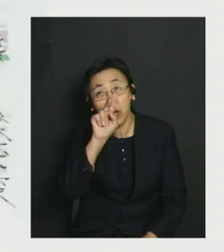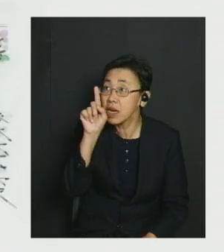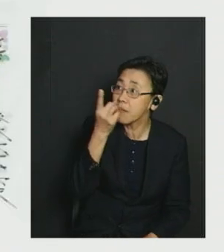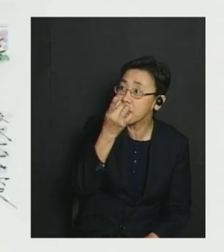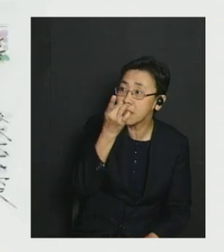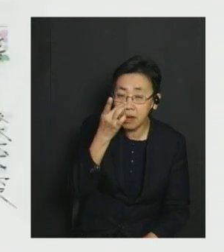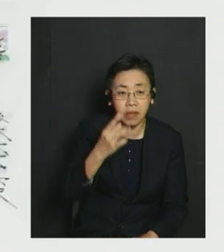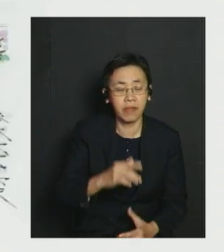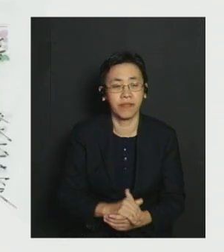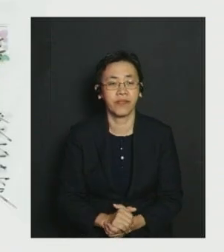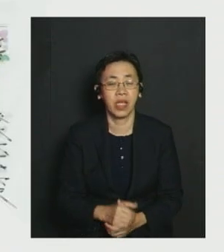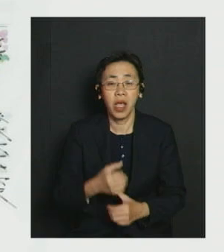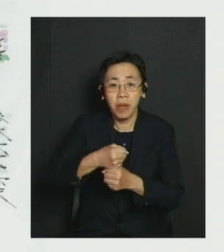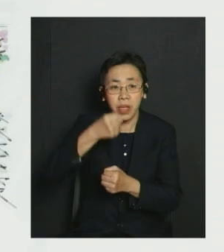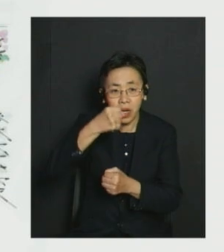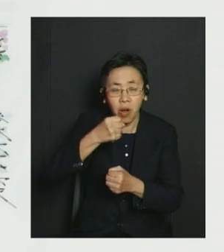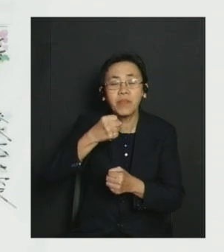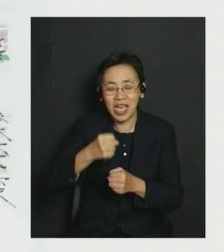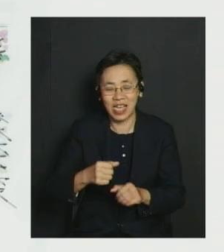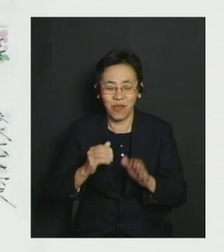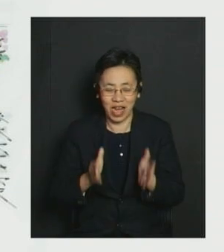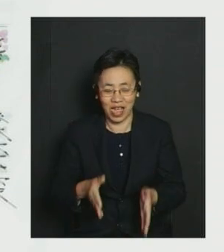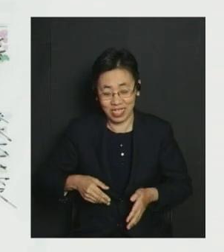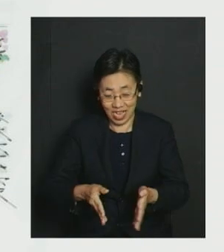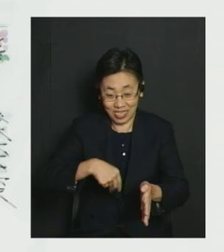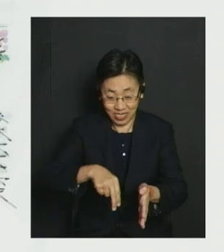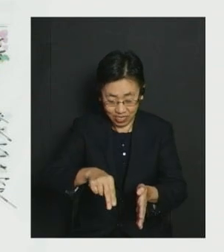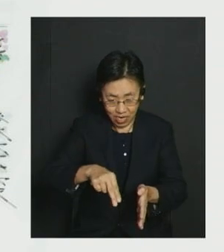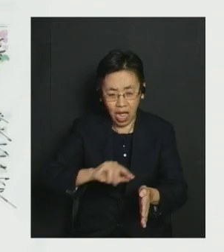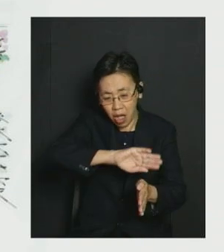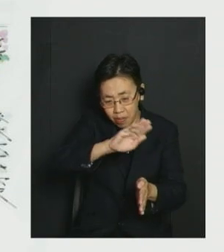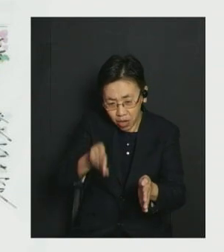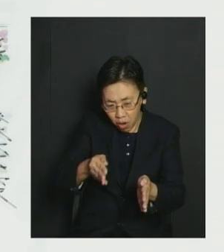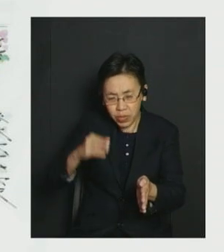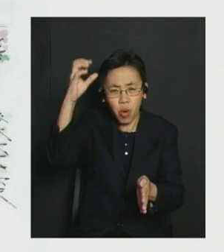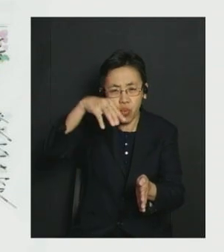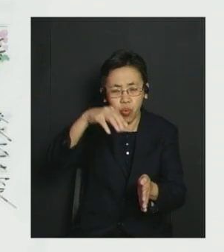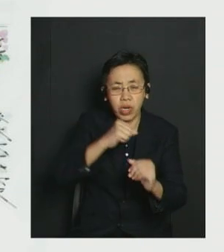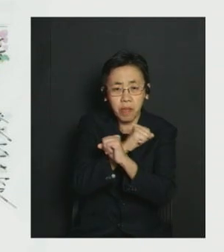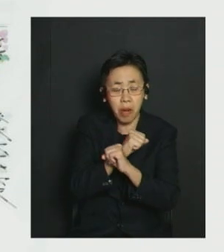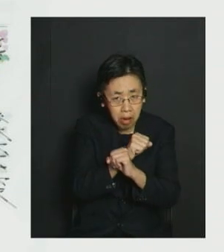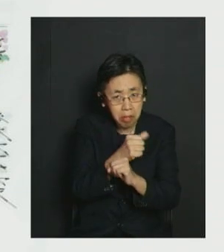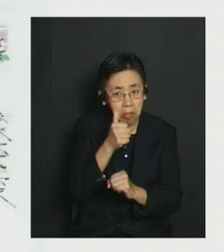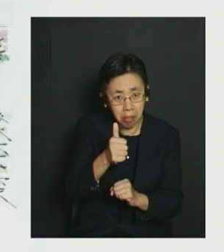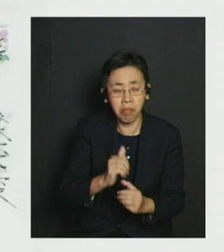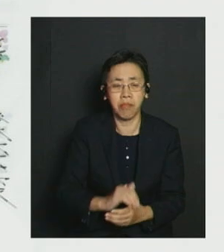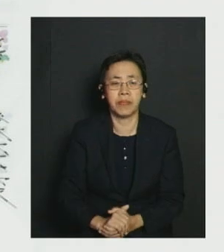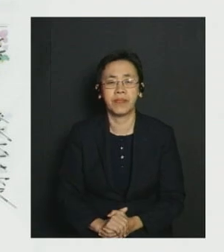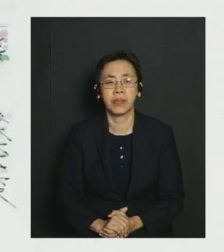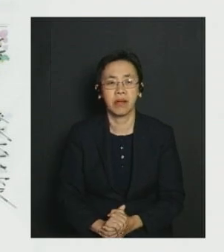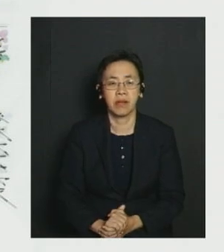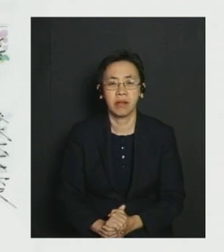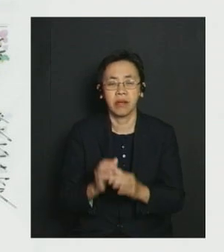for a great sidewalk, the most important surface to think about is the building face. It's not even what you're walking on, but it's the